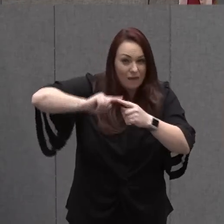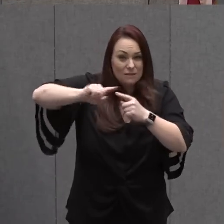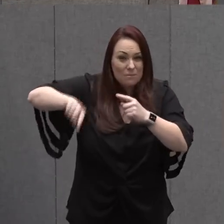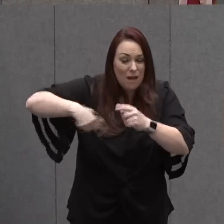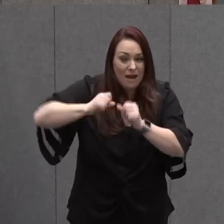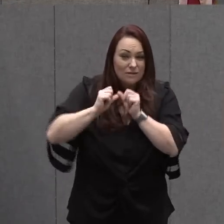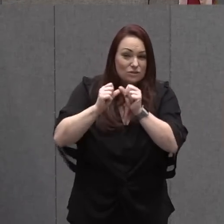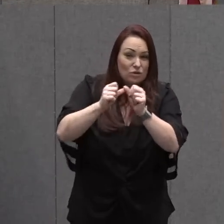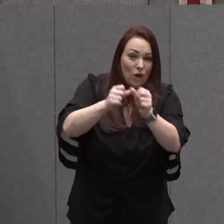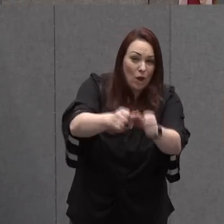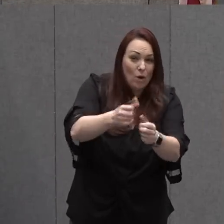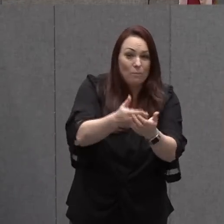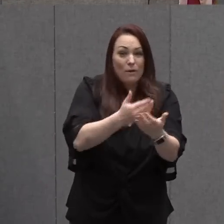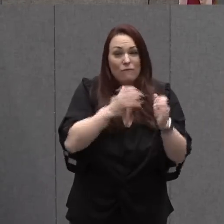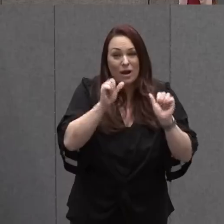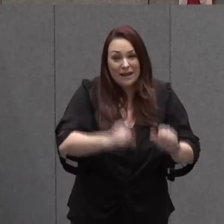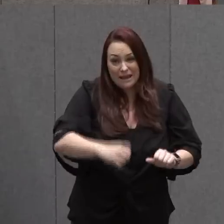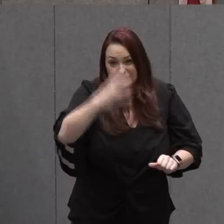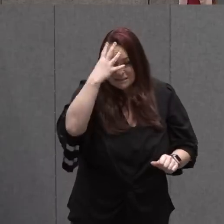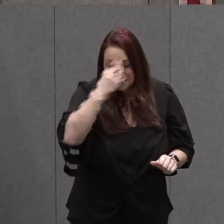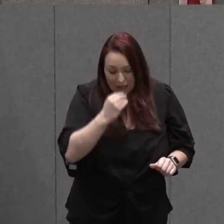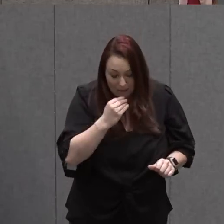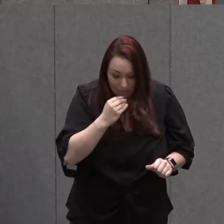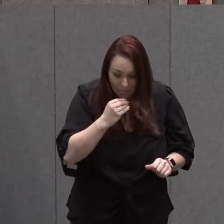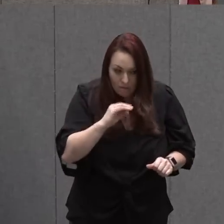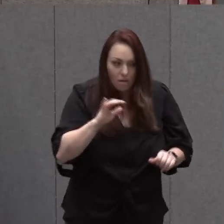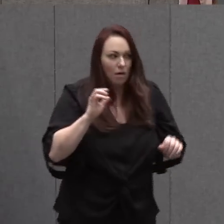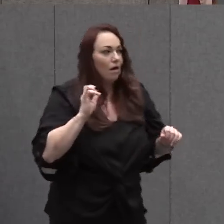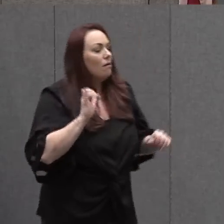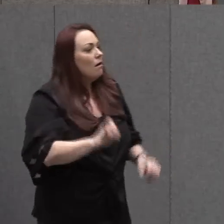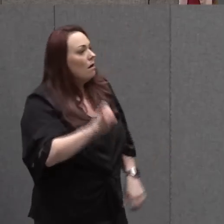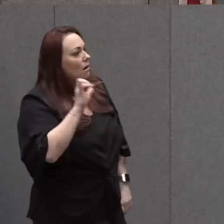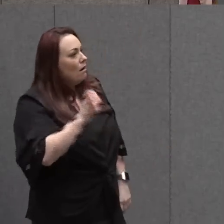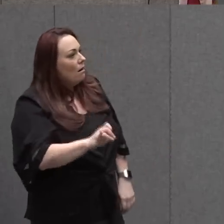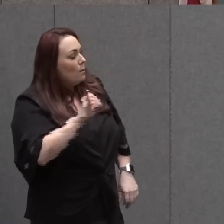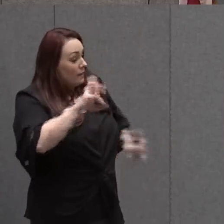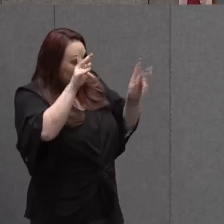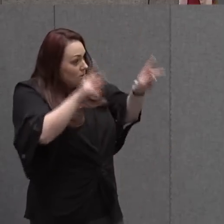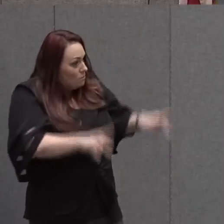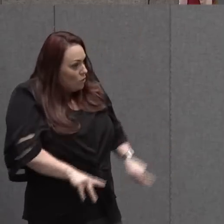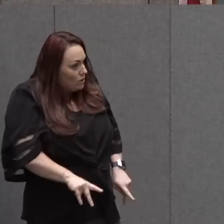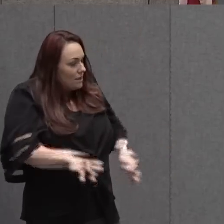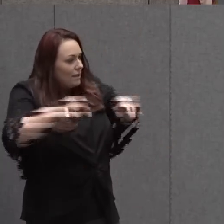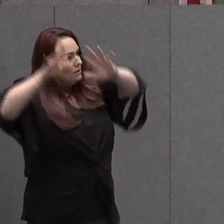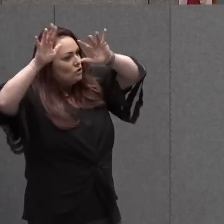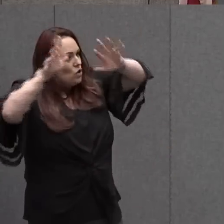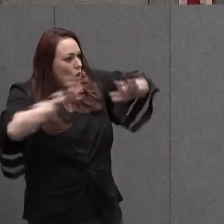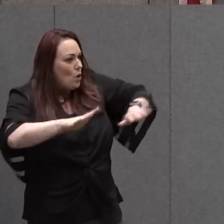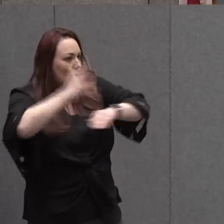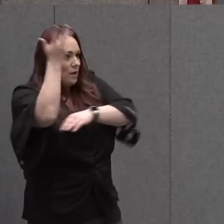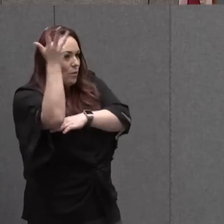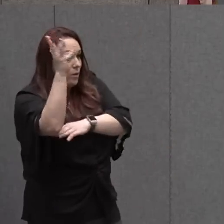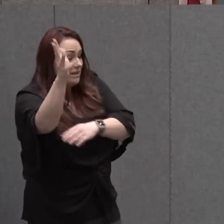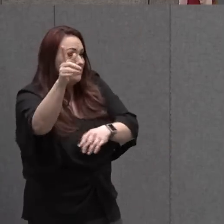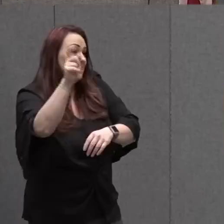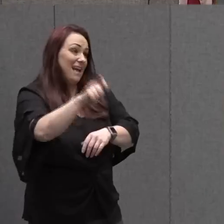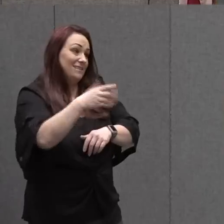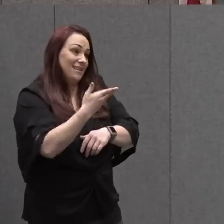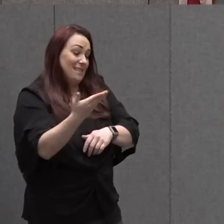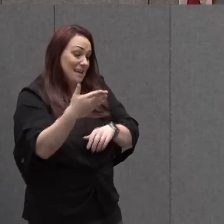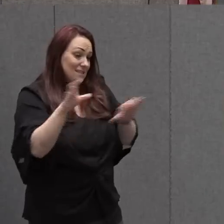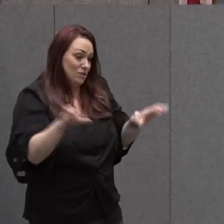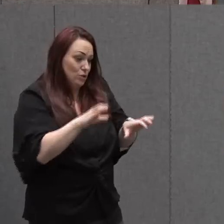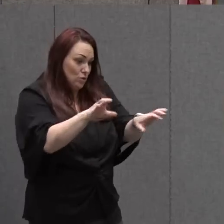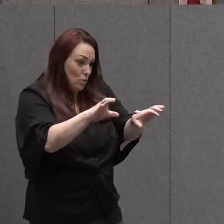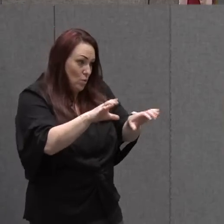Oh, so this person in the snowy woods has got things to do, but wants